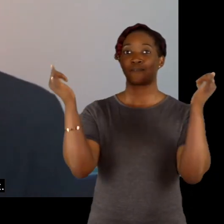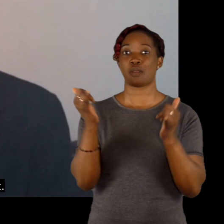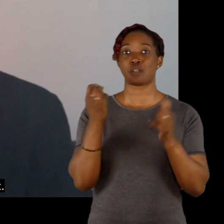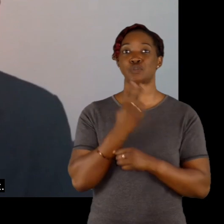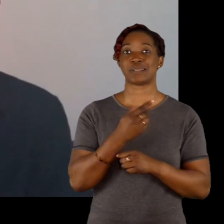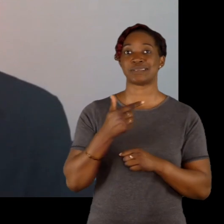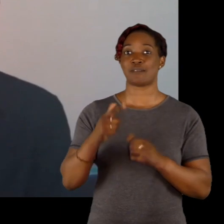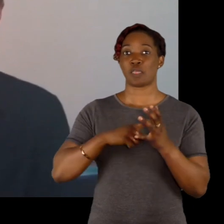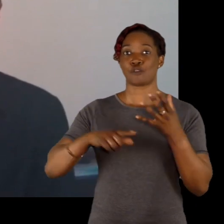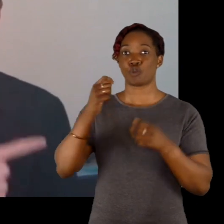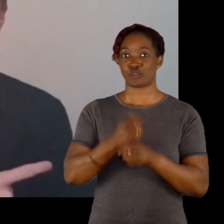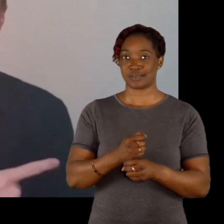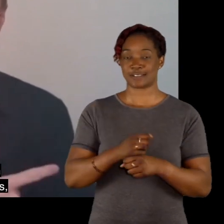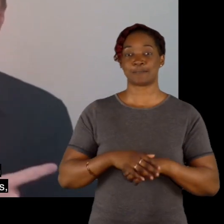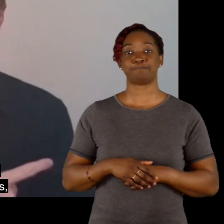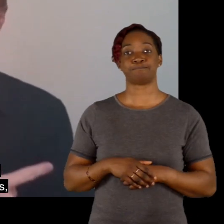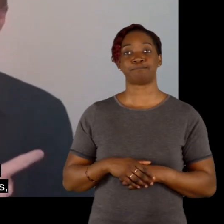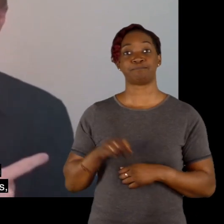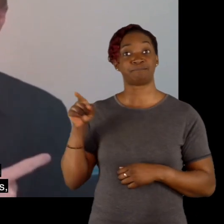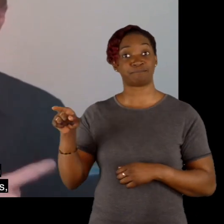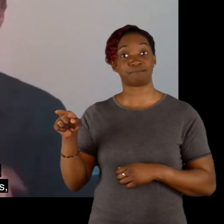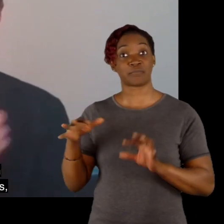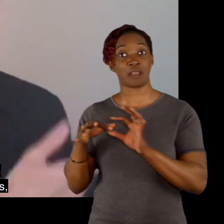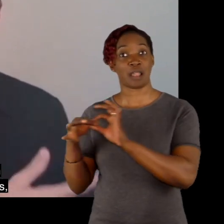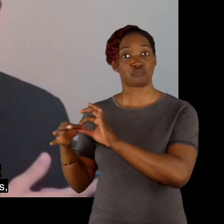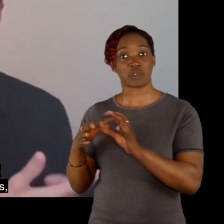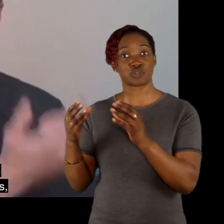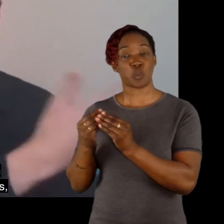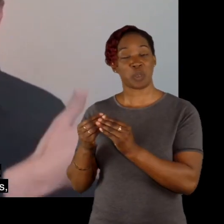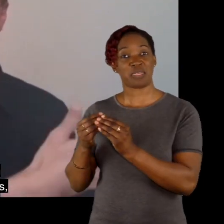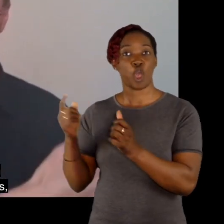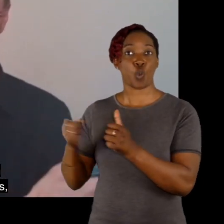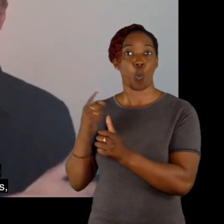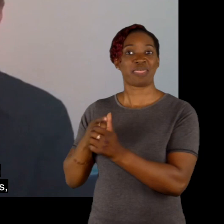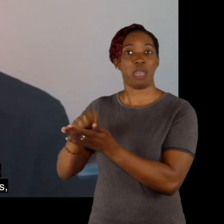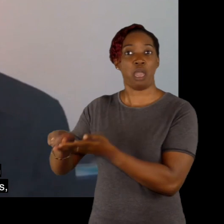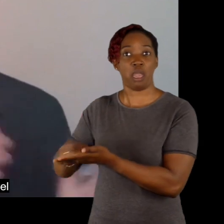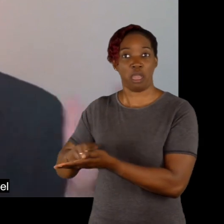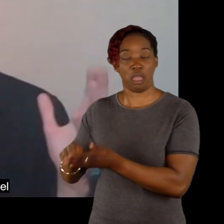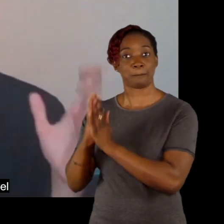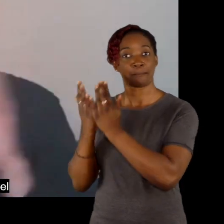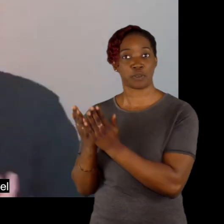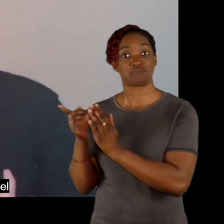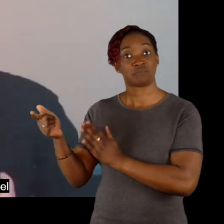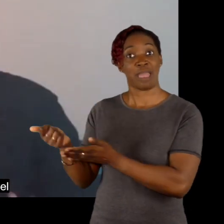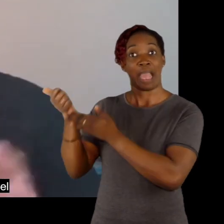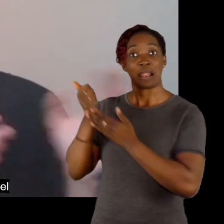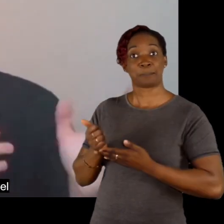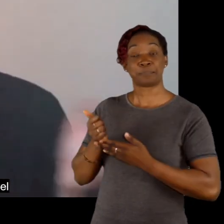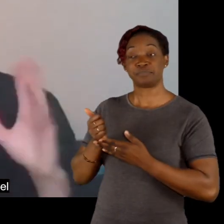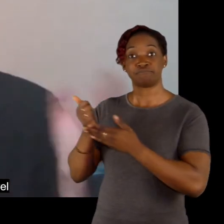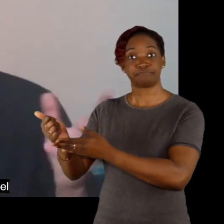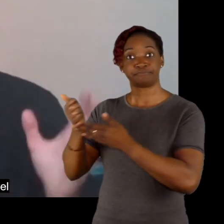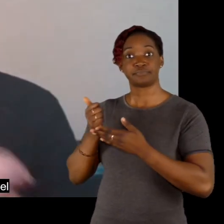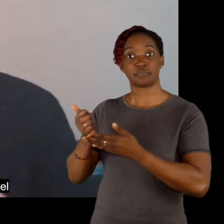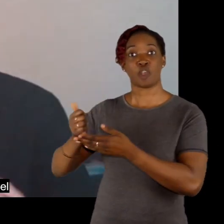August. That film saw us collaborate with an author called Ross Sayers, and we helped him adapt